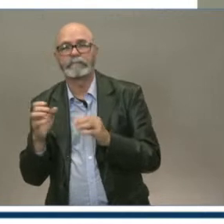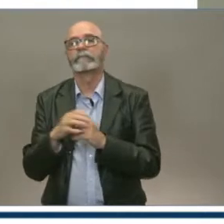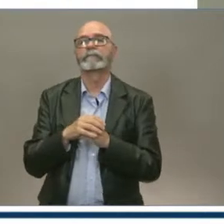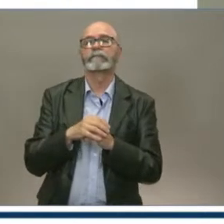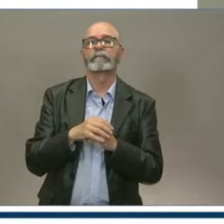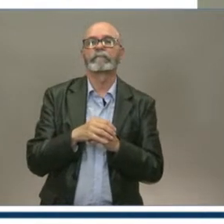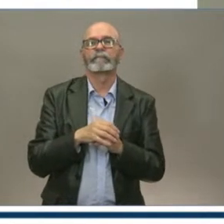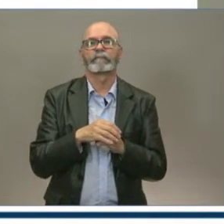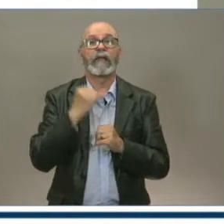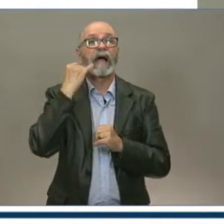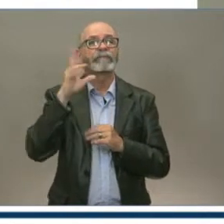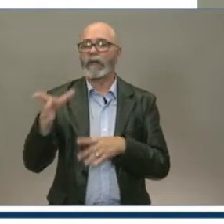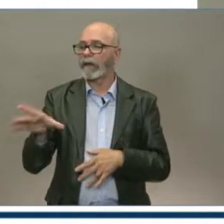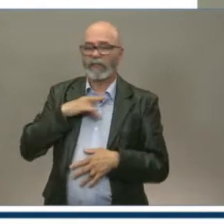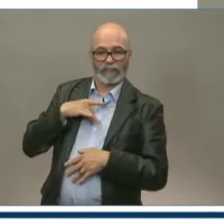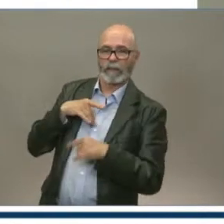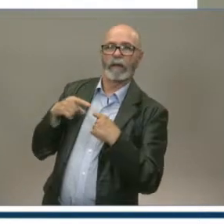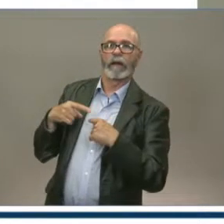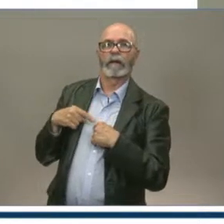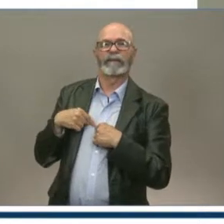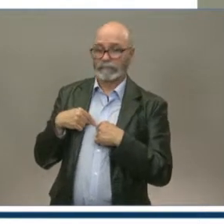you don't need to put them under isolation,